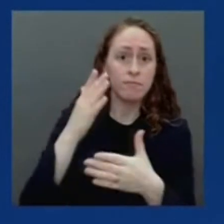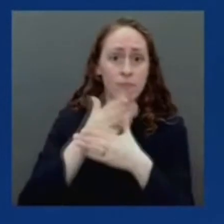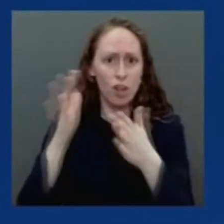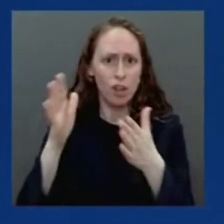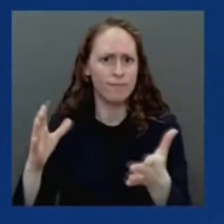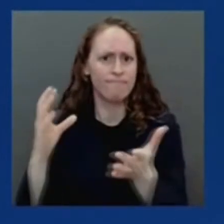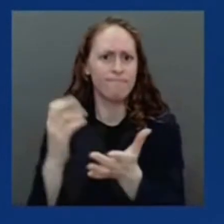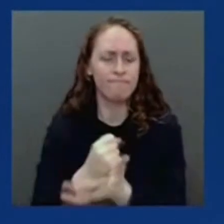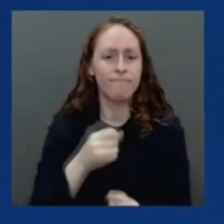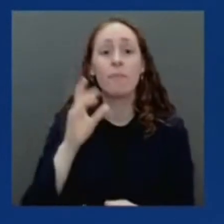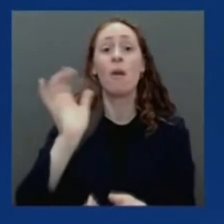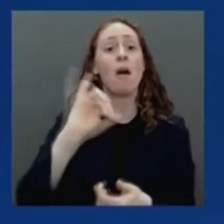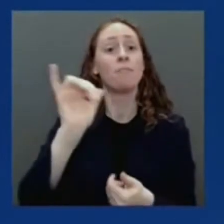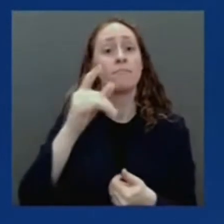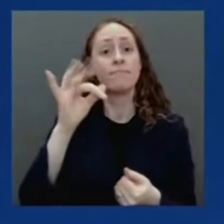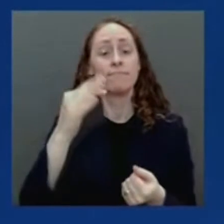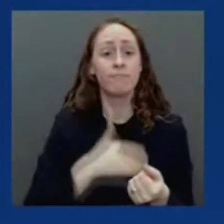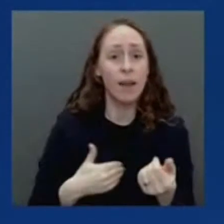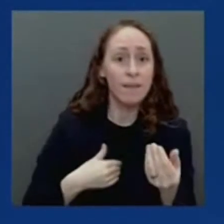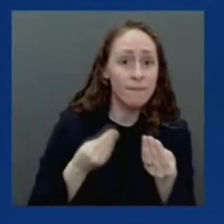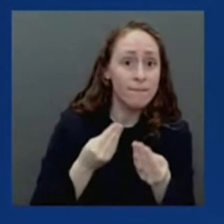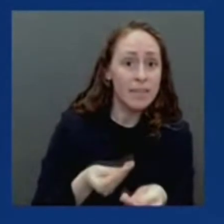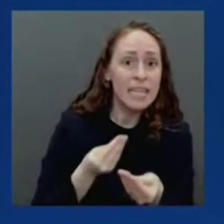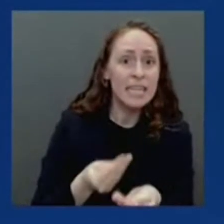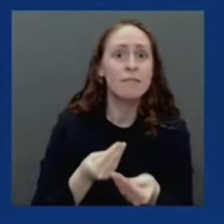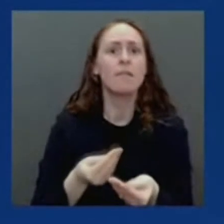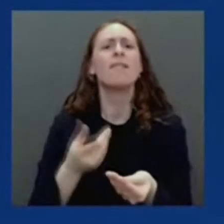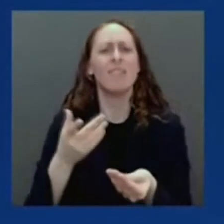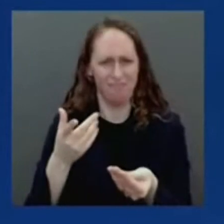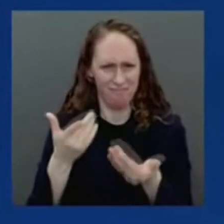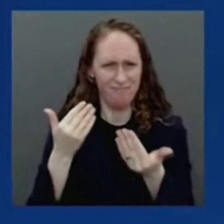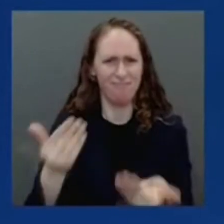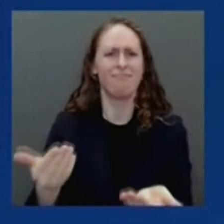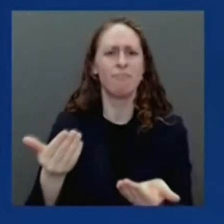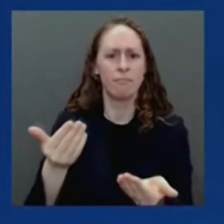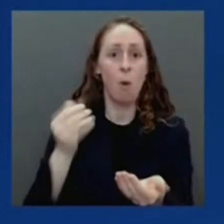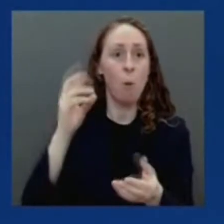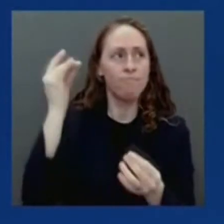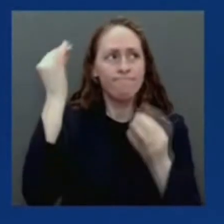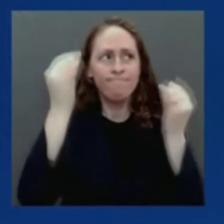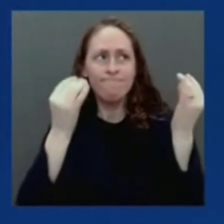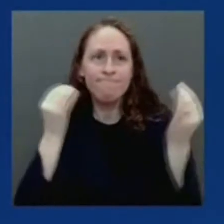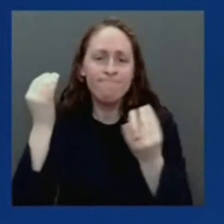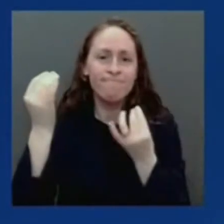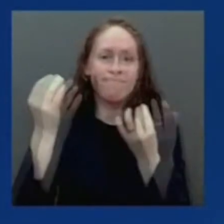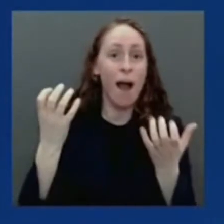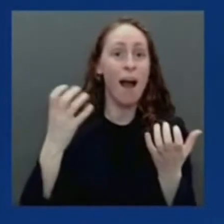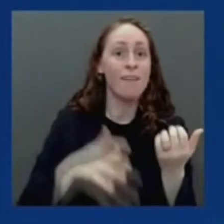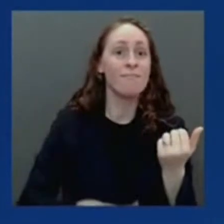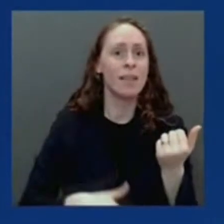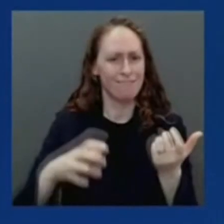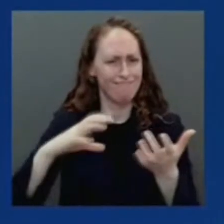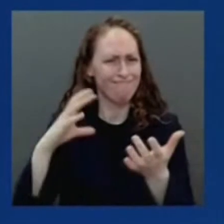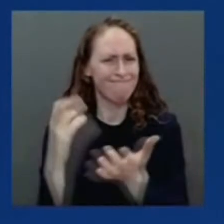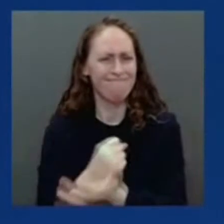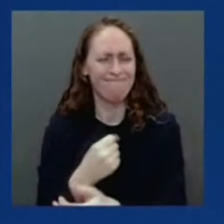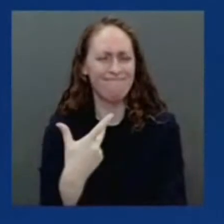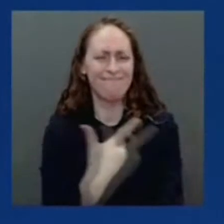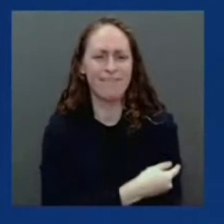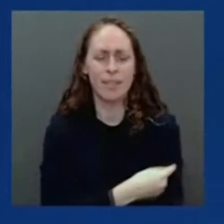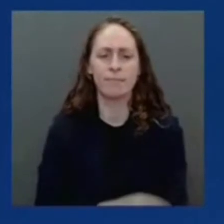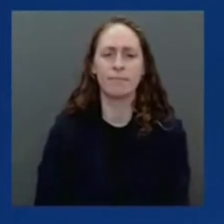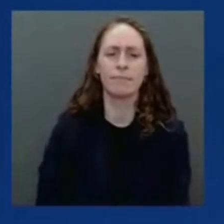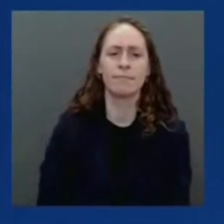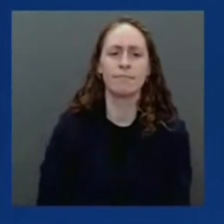or might become pregnant in the future, should also get a booster shot when eligible. Final